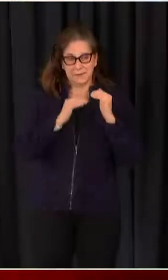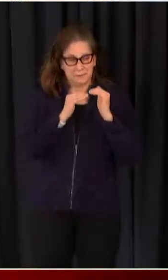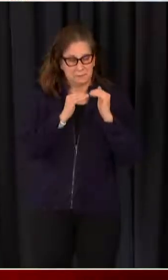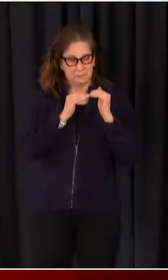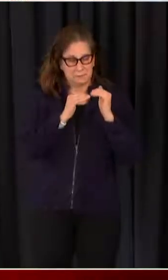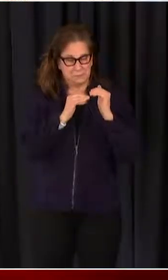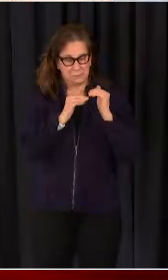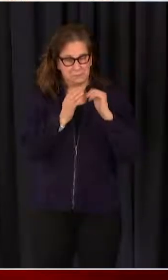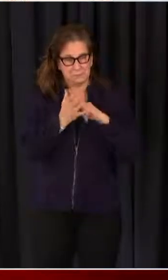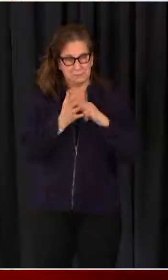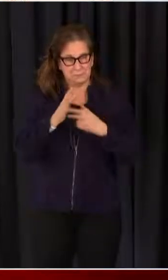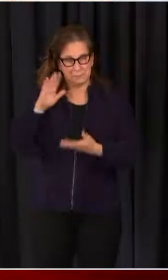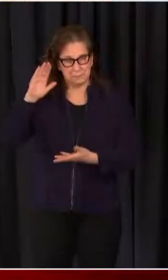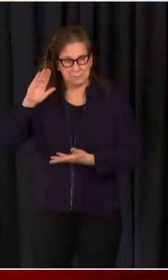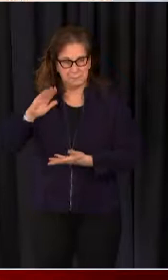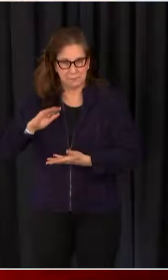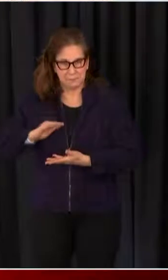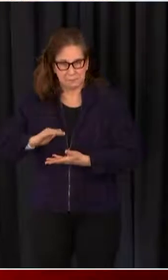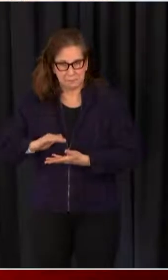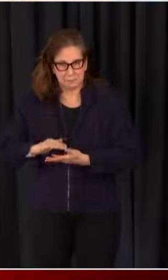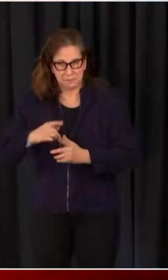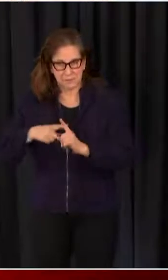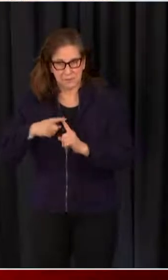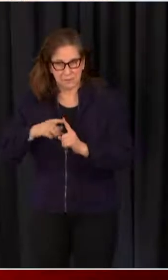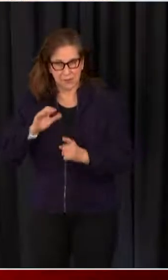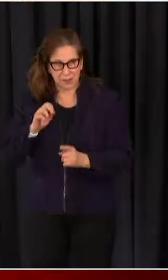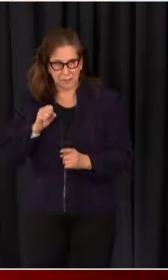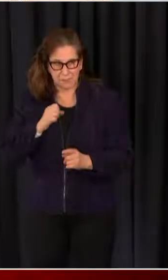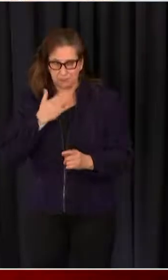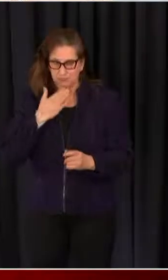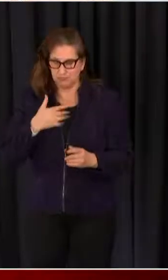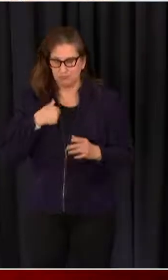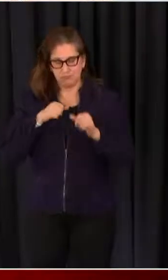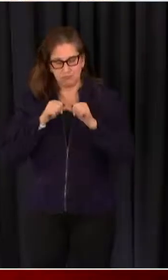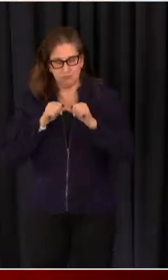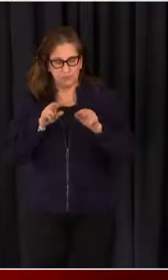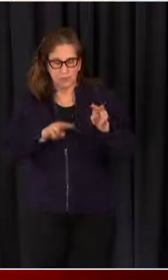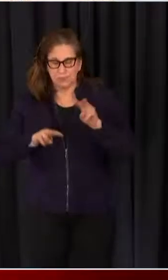level. We continue, of course, to monitor it and